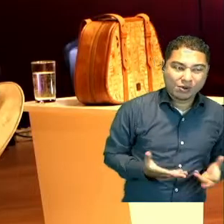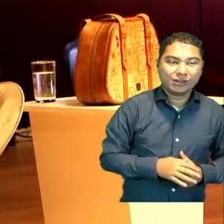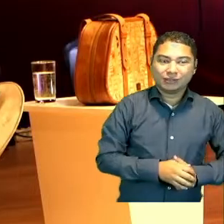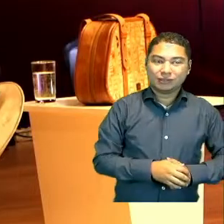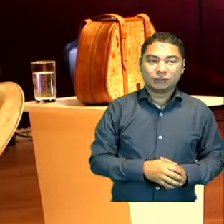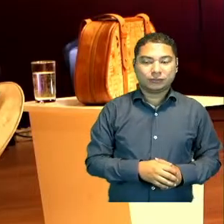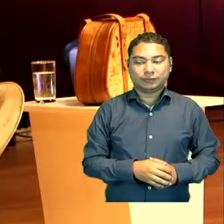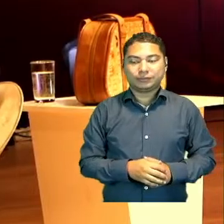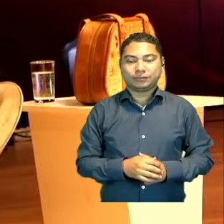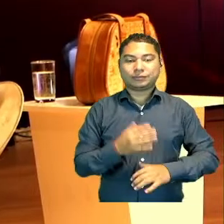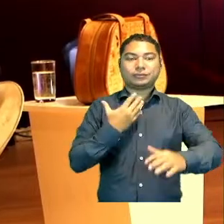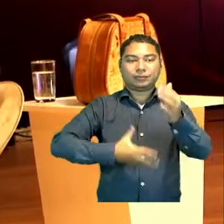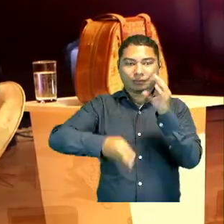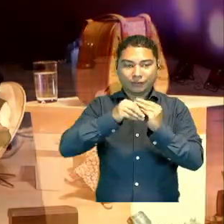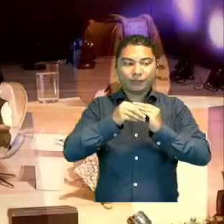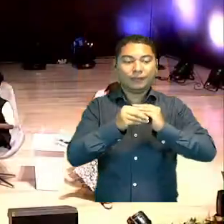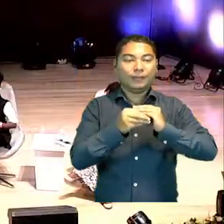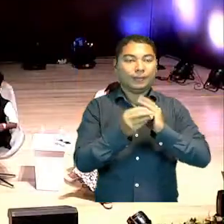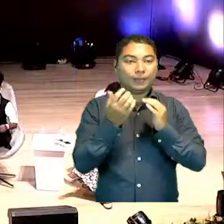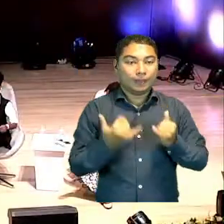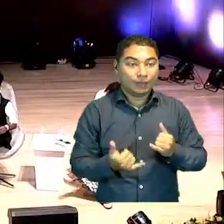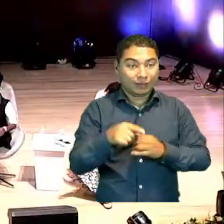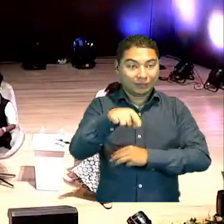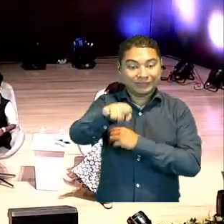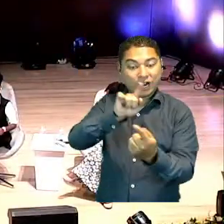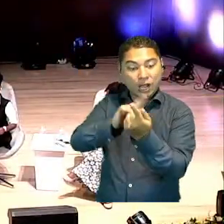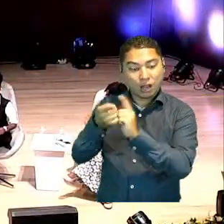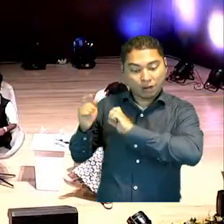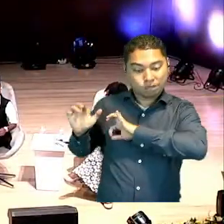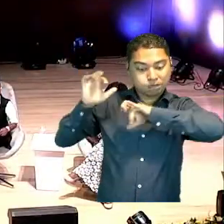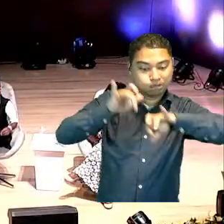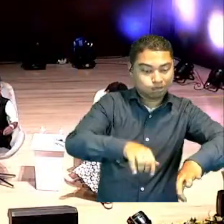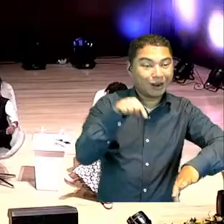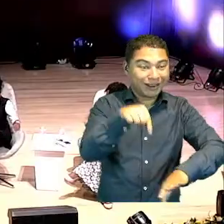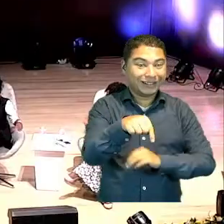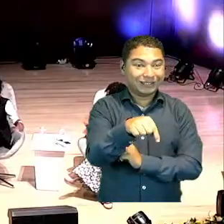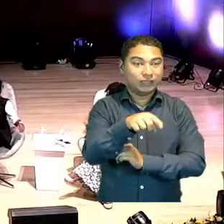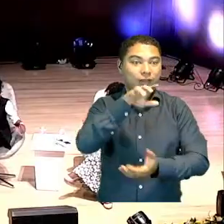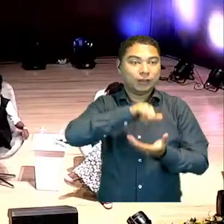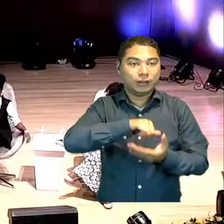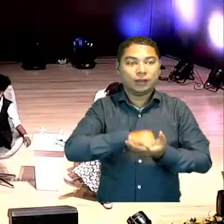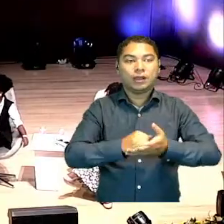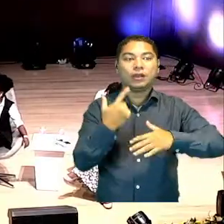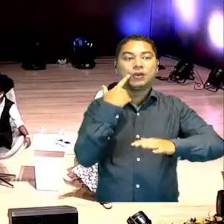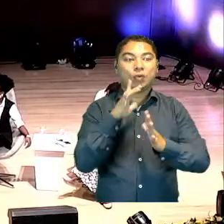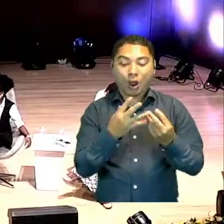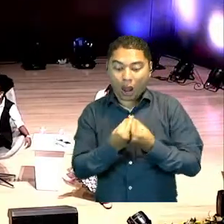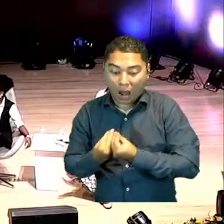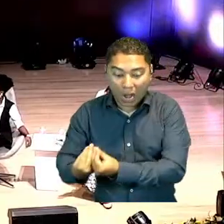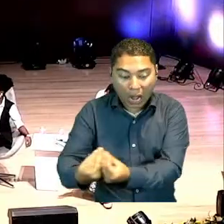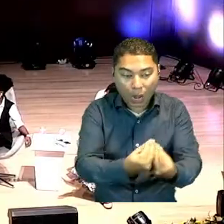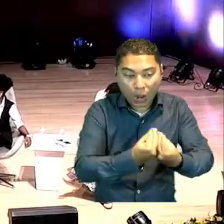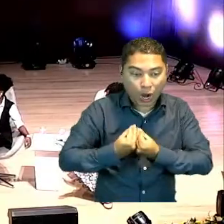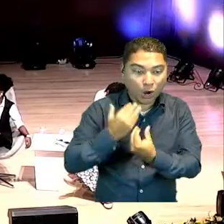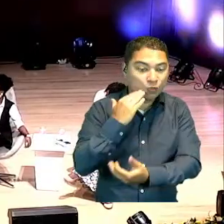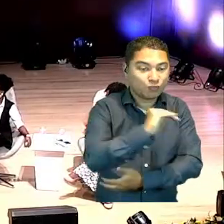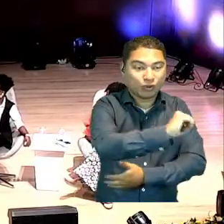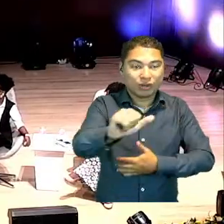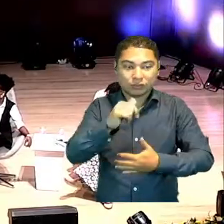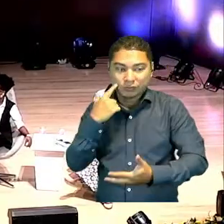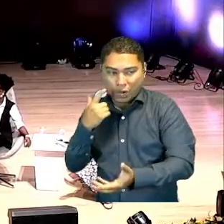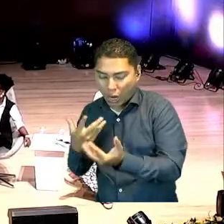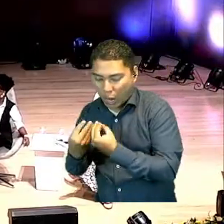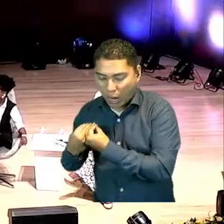Well, this summit that we just had, I think, leaves us with a great mission to continue